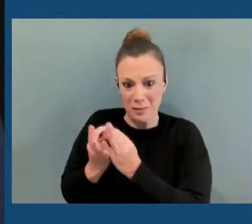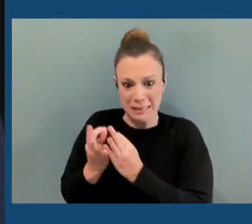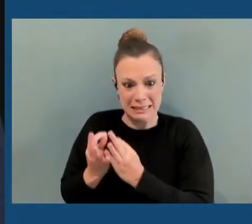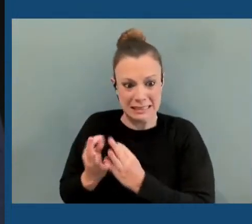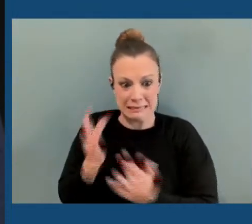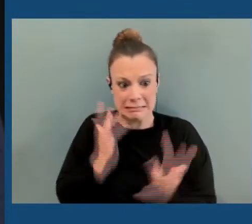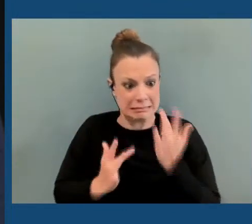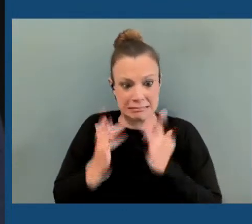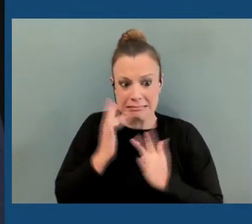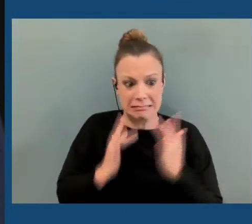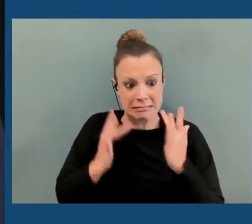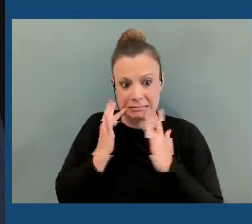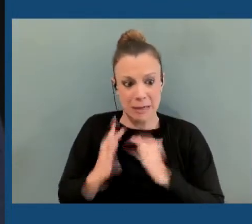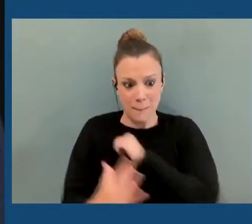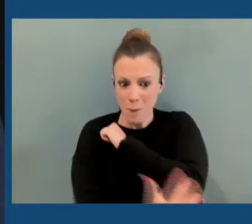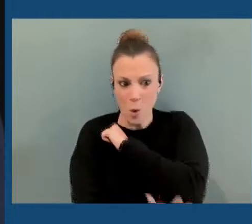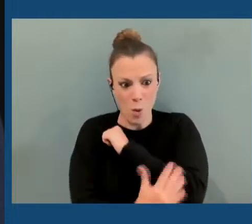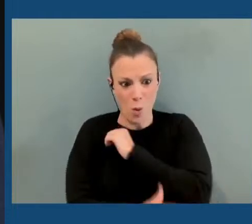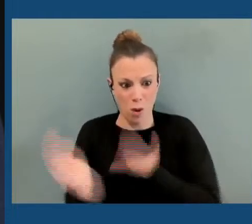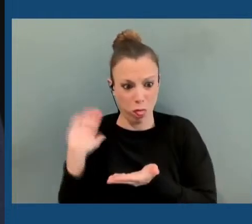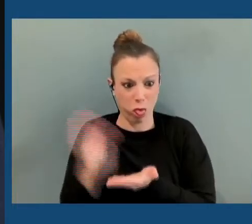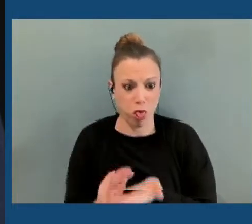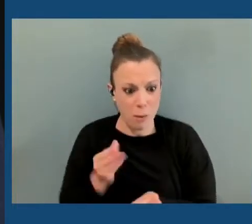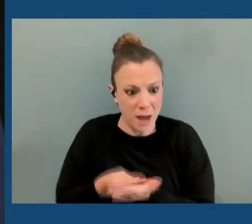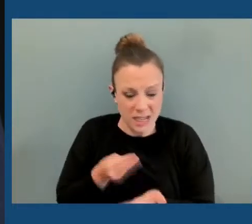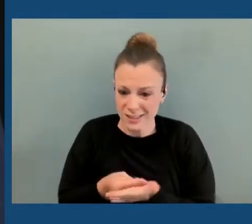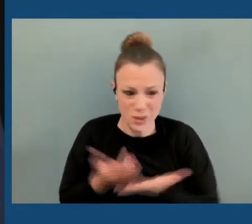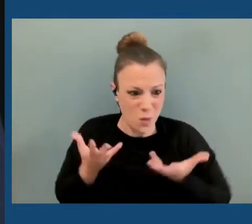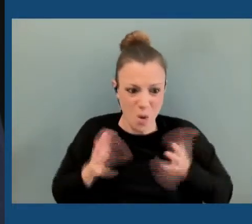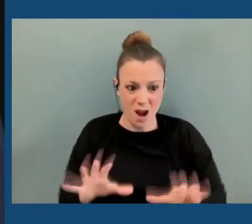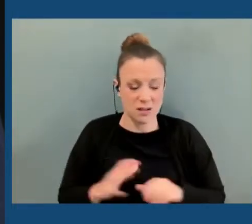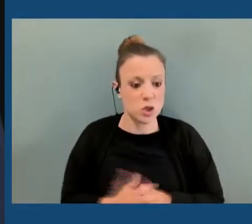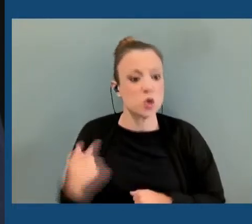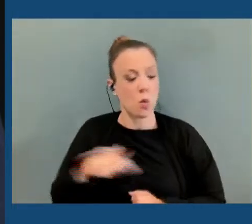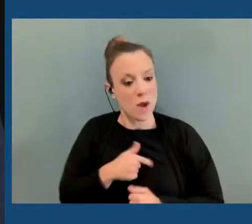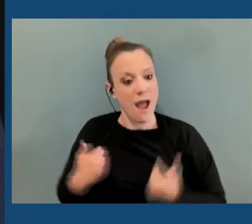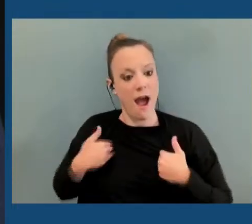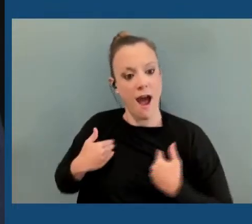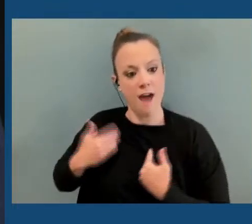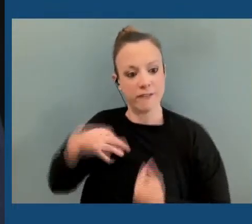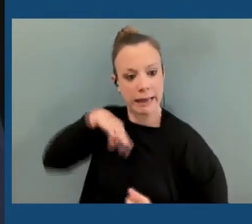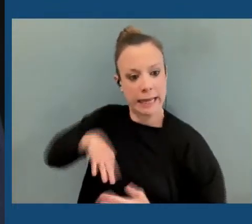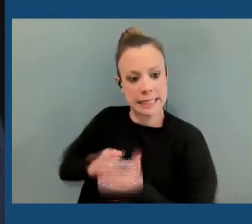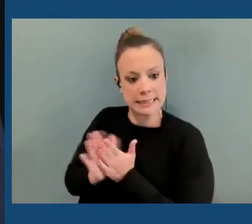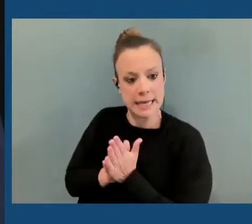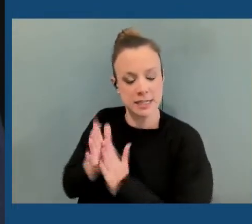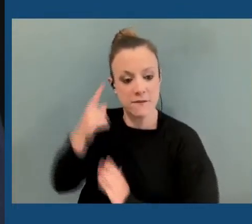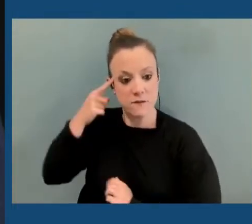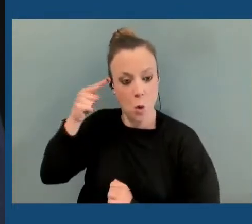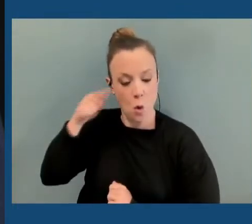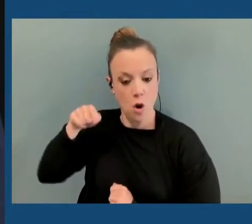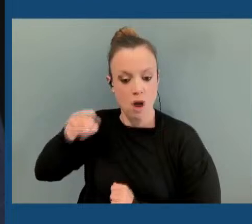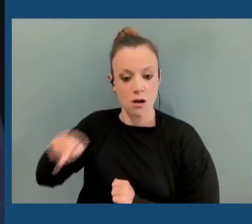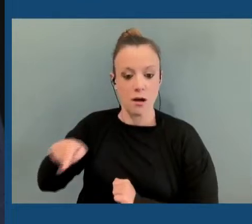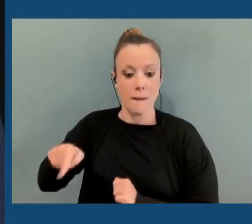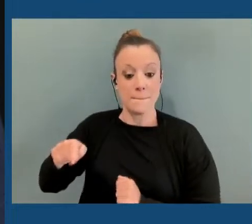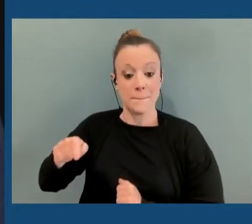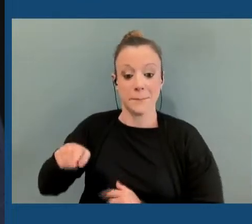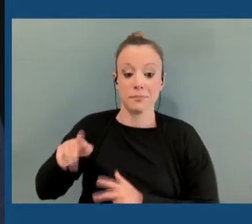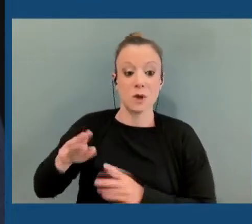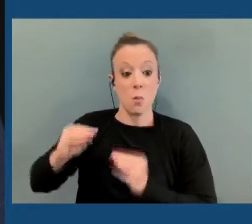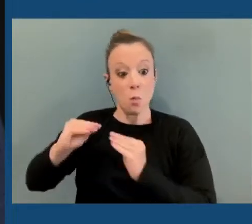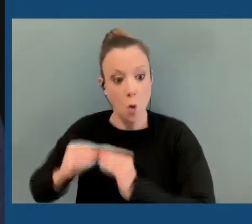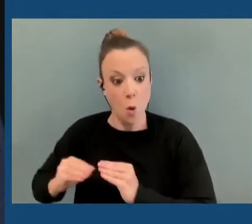have incentives to build more multifamily homes. We have $500 million in state money to build more on